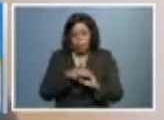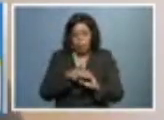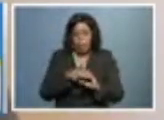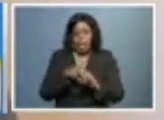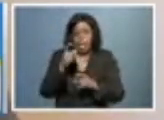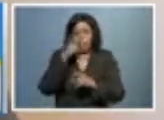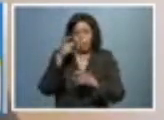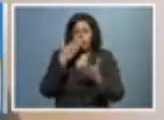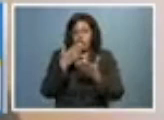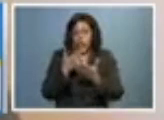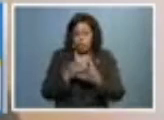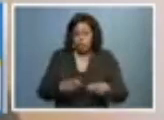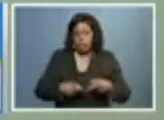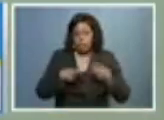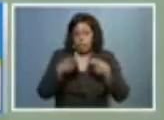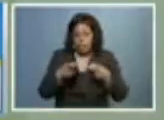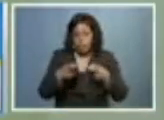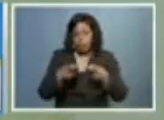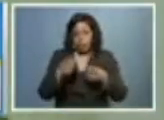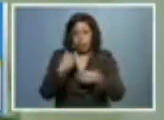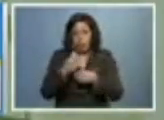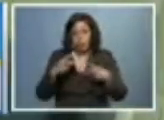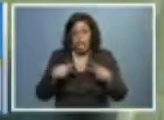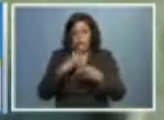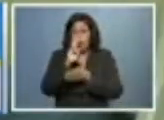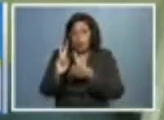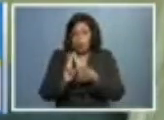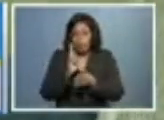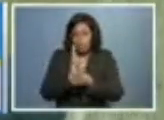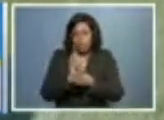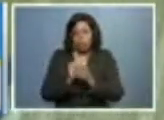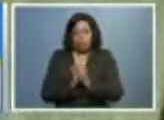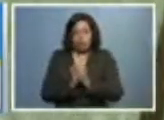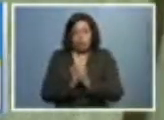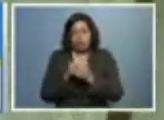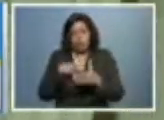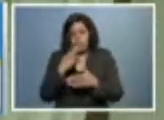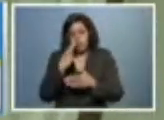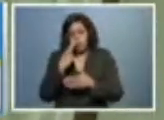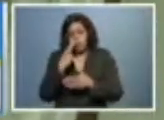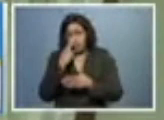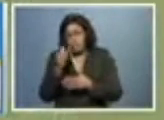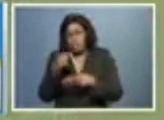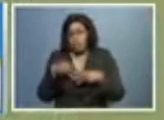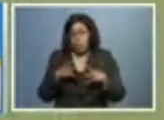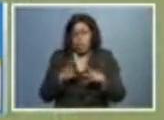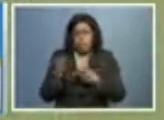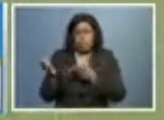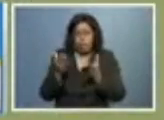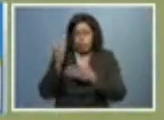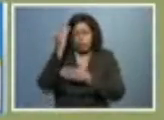prizes. We have some cool videos made by Descoy and Jacozy that in a humorous way, but not humorous way, bring awareness